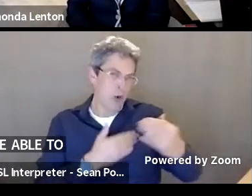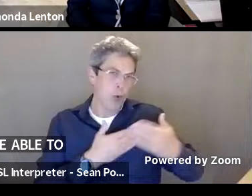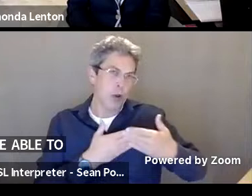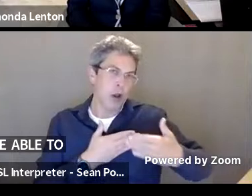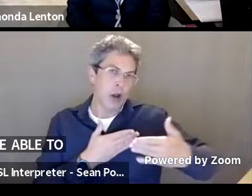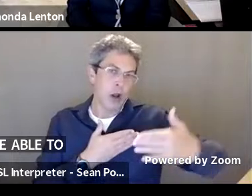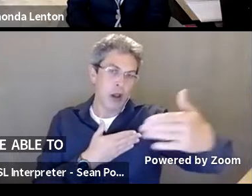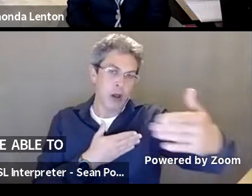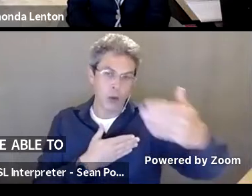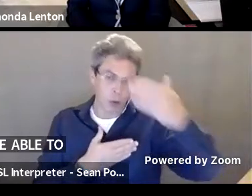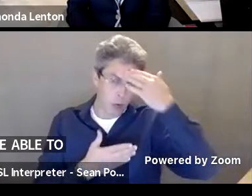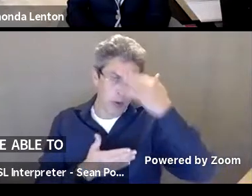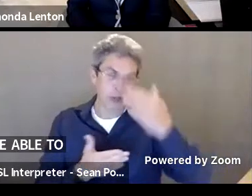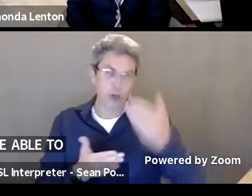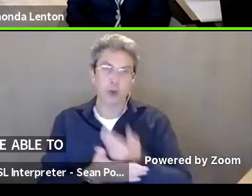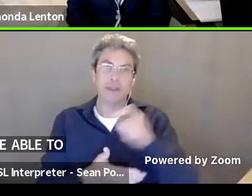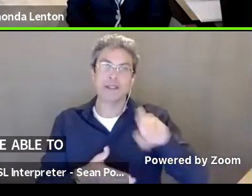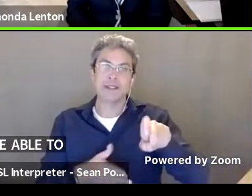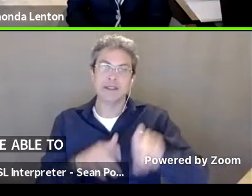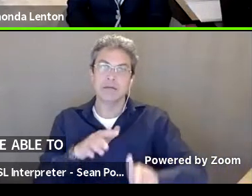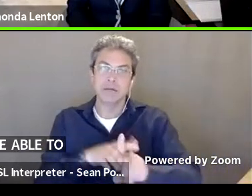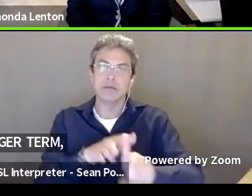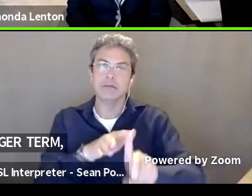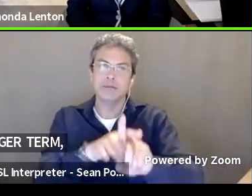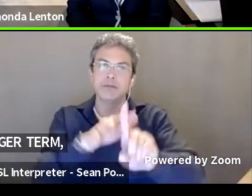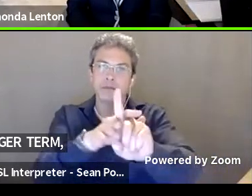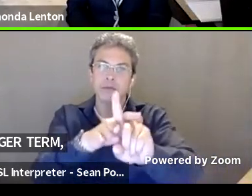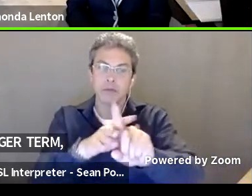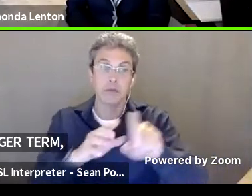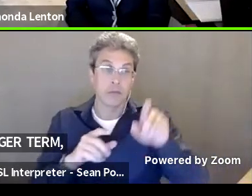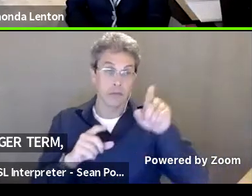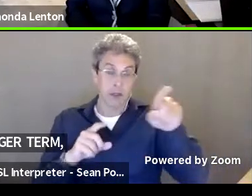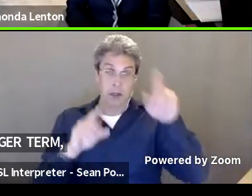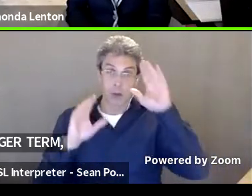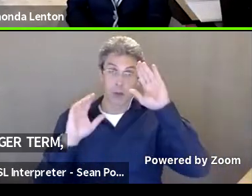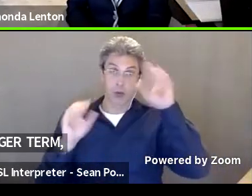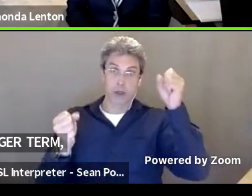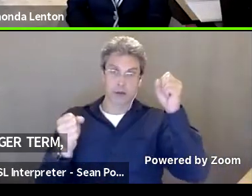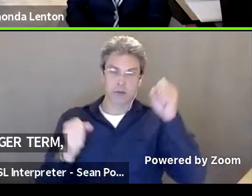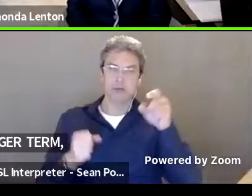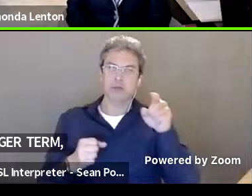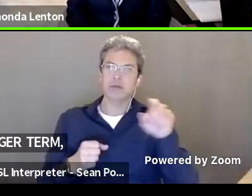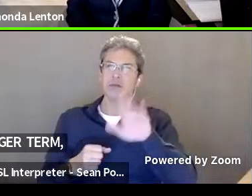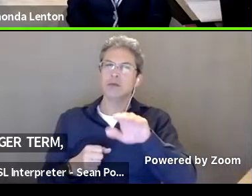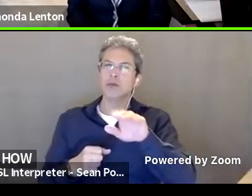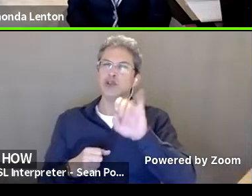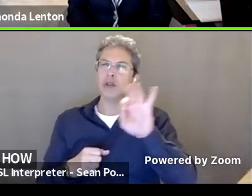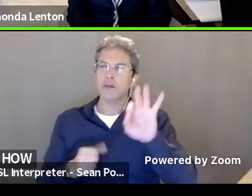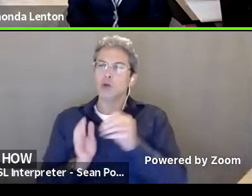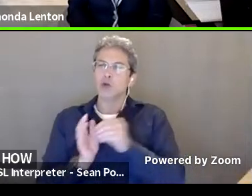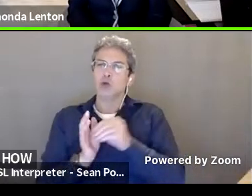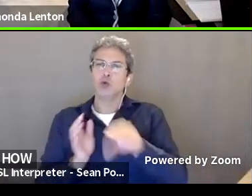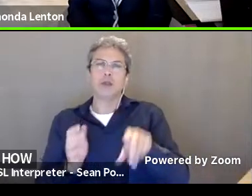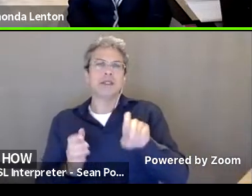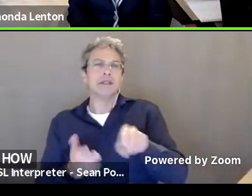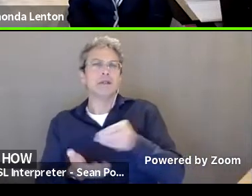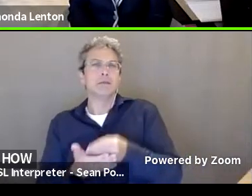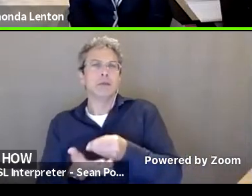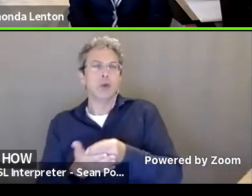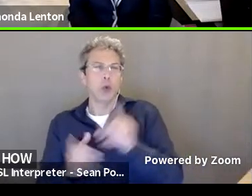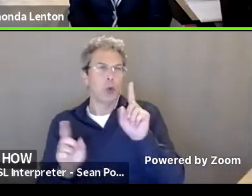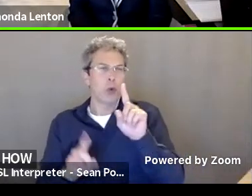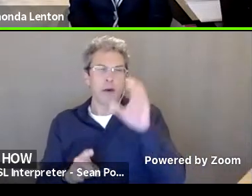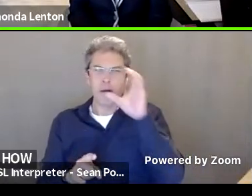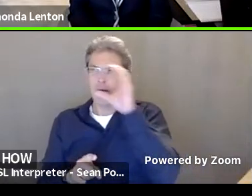that are continuing to arise. And Jeff, how do students find out about that fund? So where are the funds located so